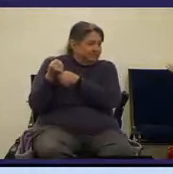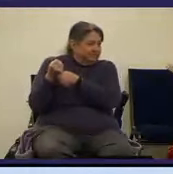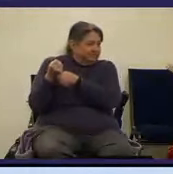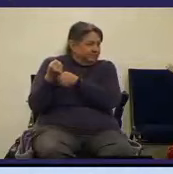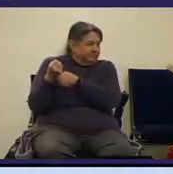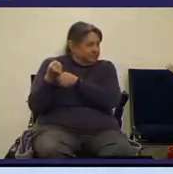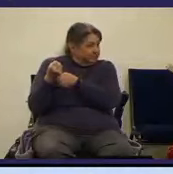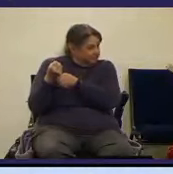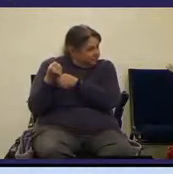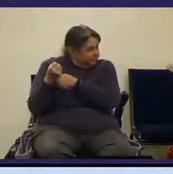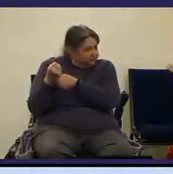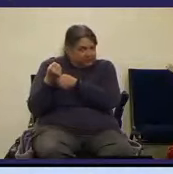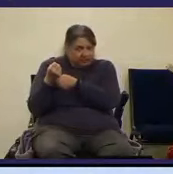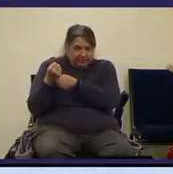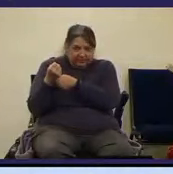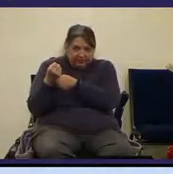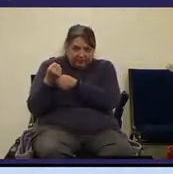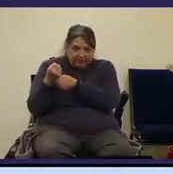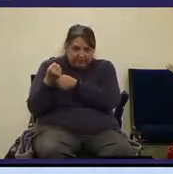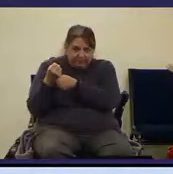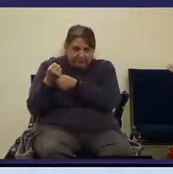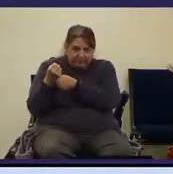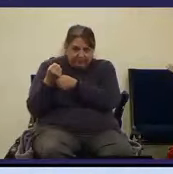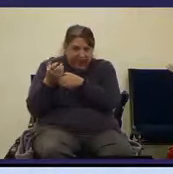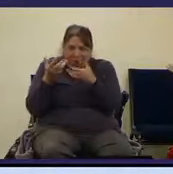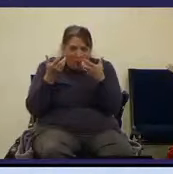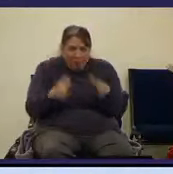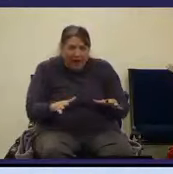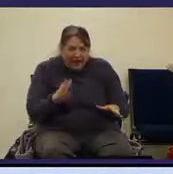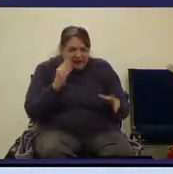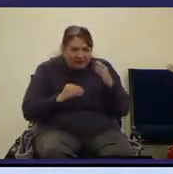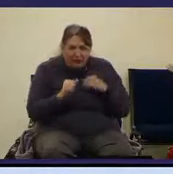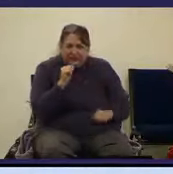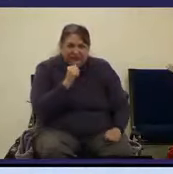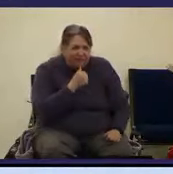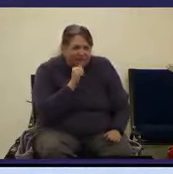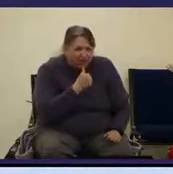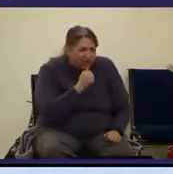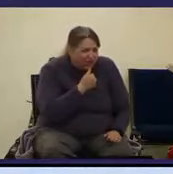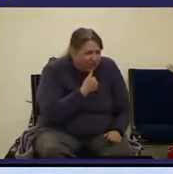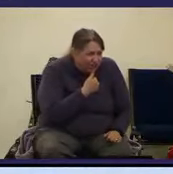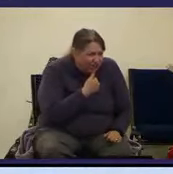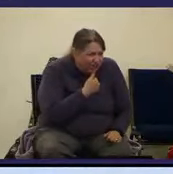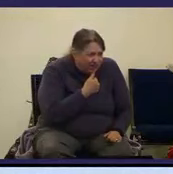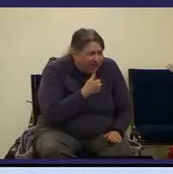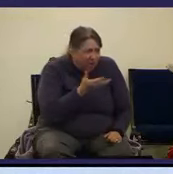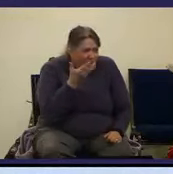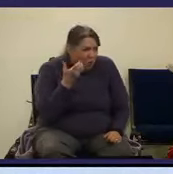why we don't experience the joy of the Lord in conflict and in trial.